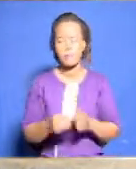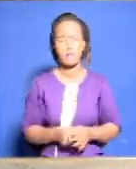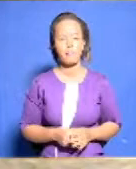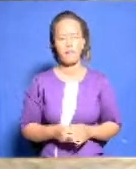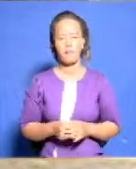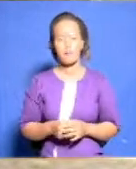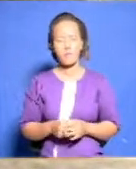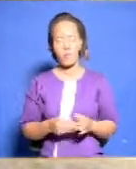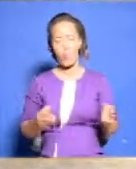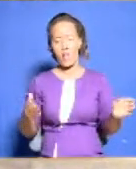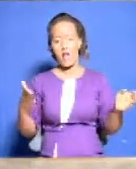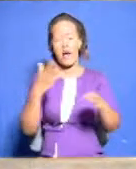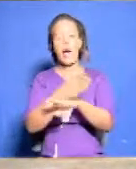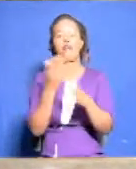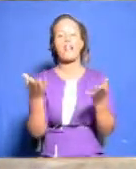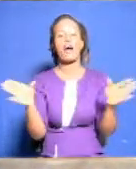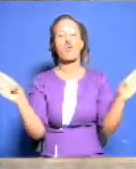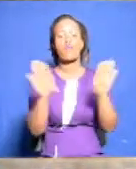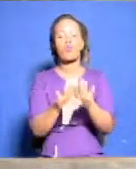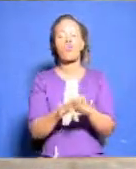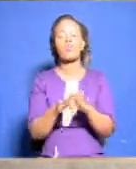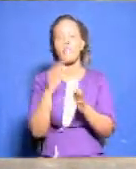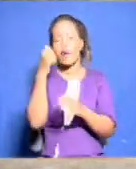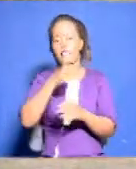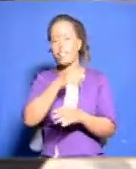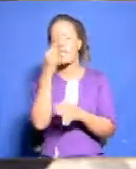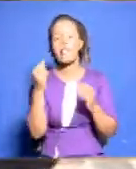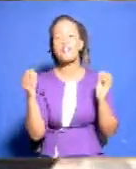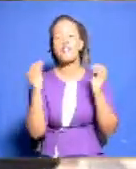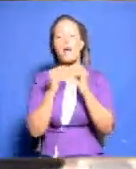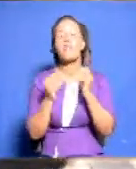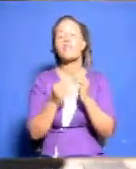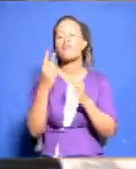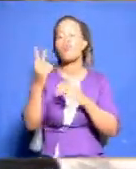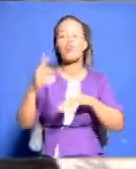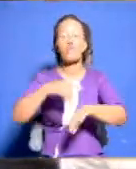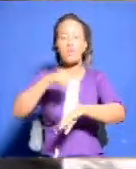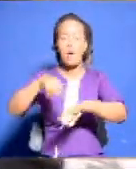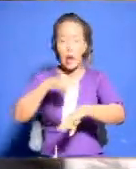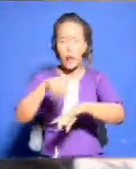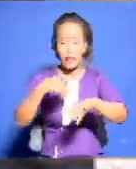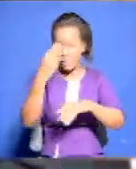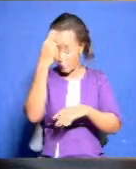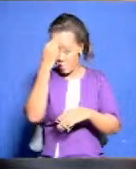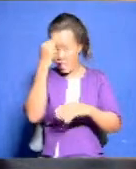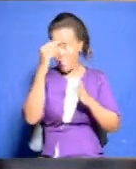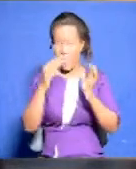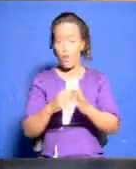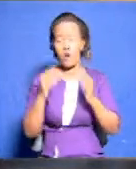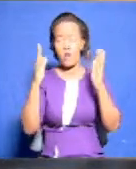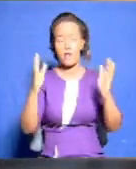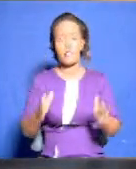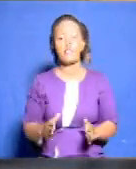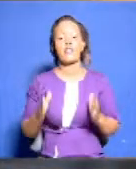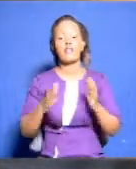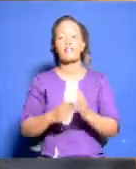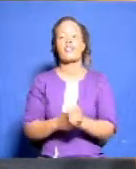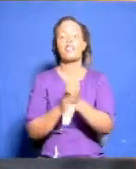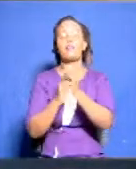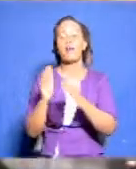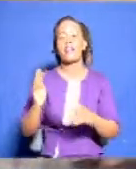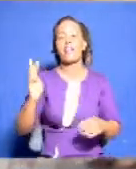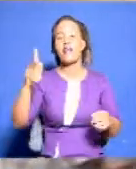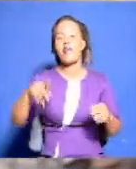Speaking after a closed-door meeting which lasted for 2 hours, Narok leaders led by Narok North Member of Parliament Muitalel